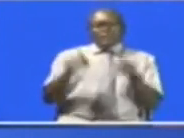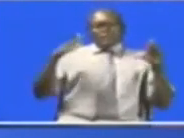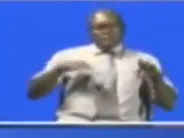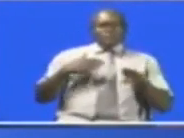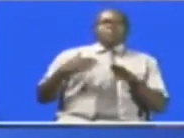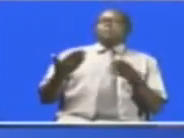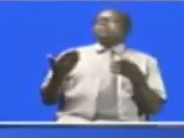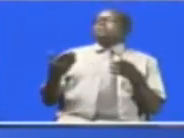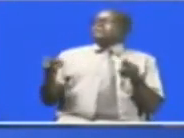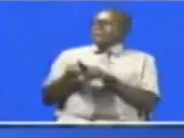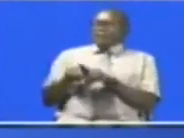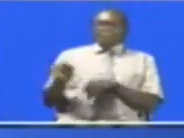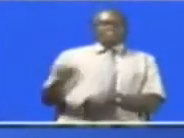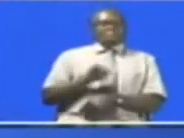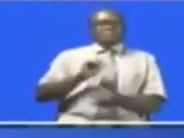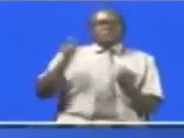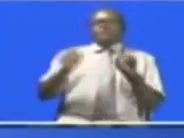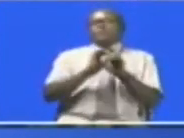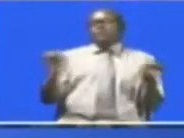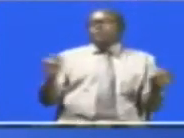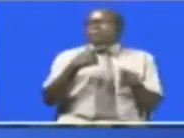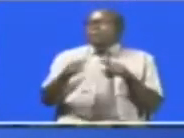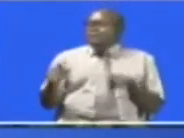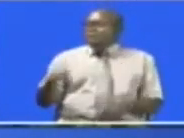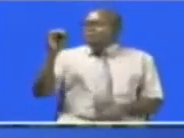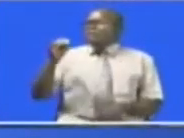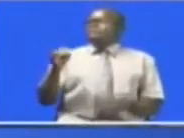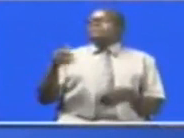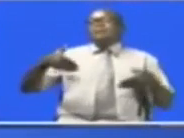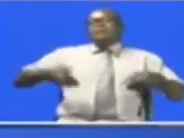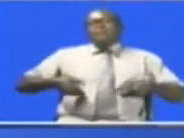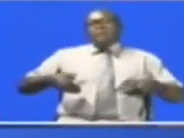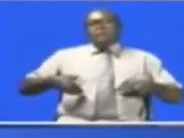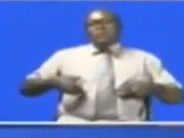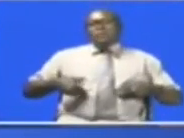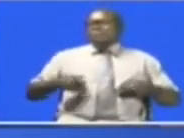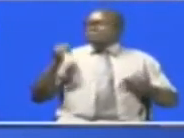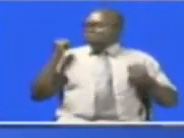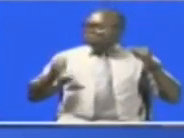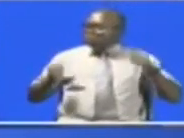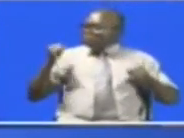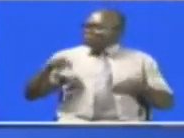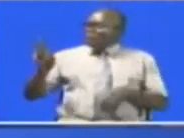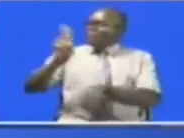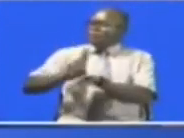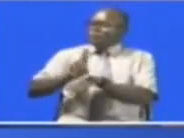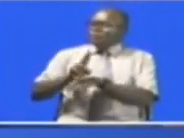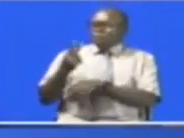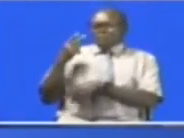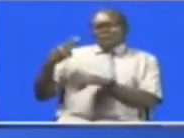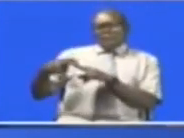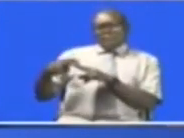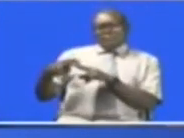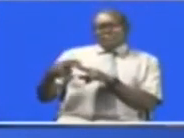that they were there before. Definitely. But you find the athletes that are for today, you see the